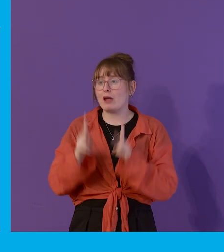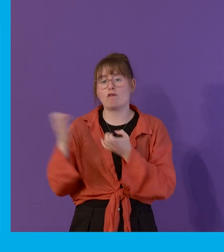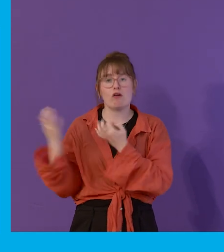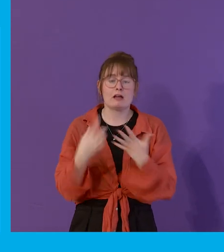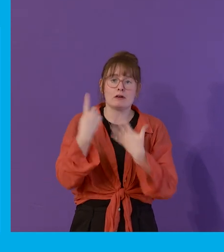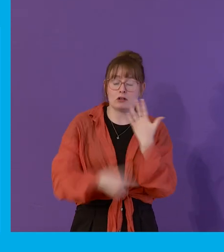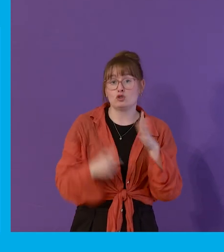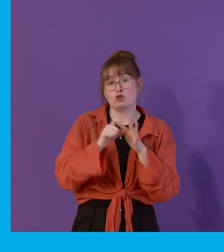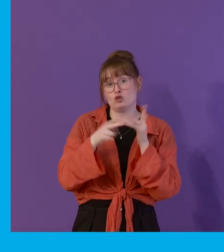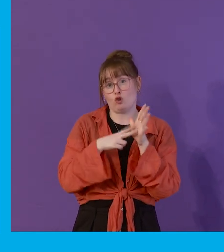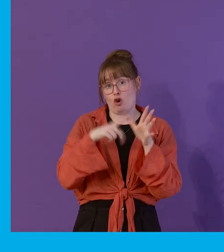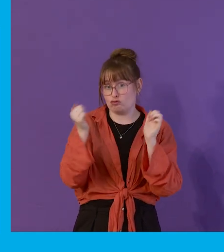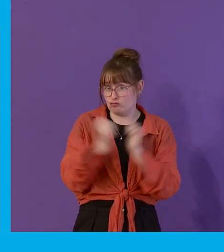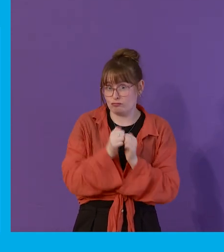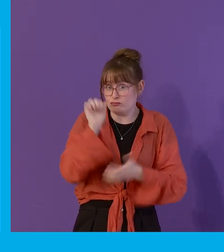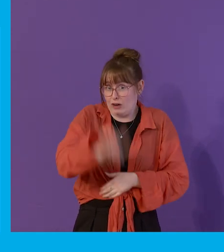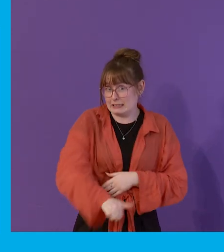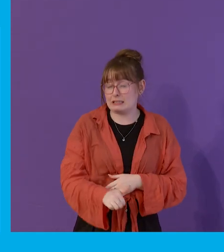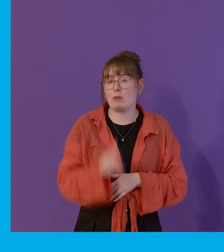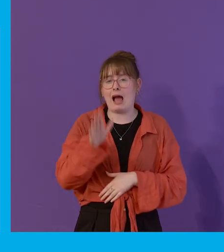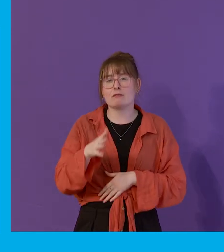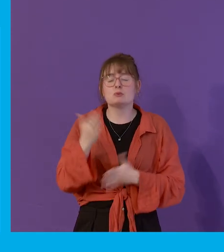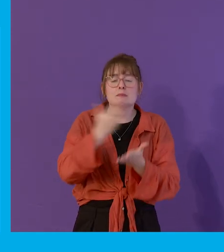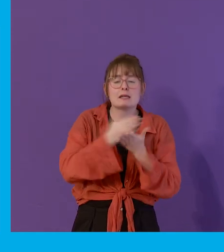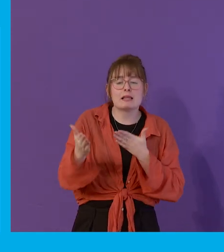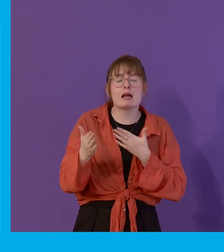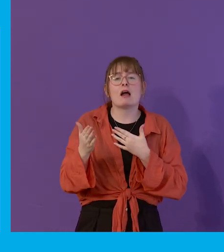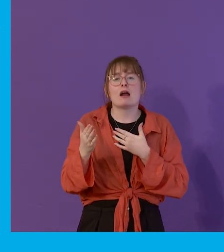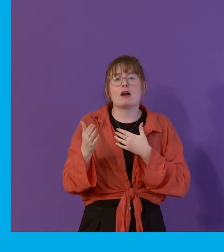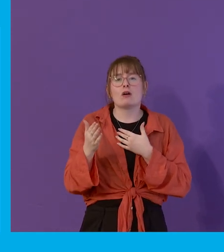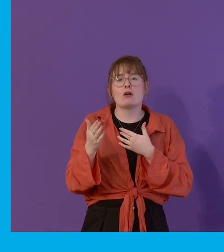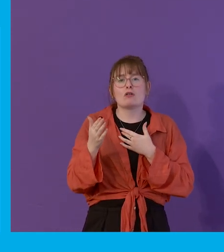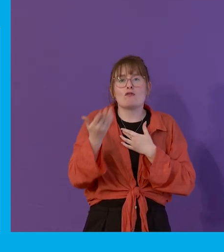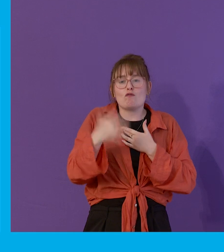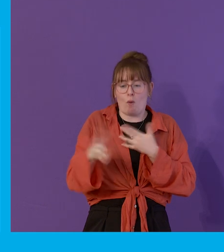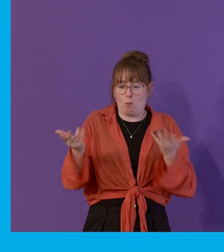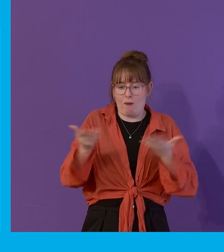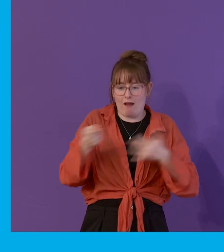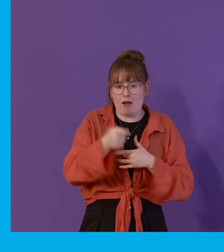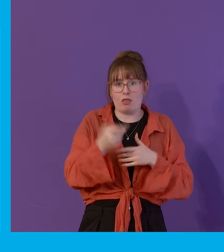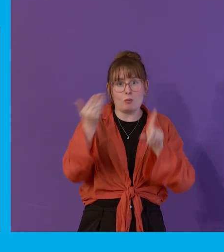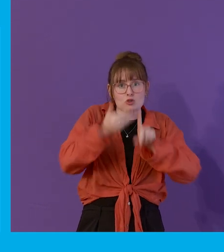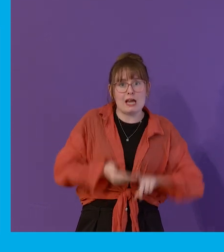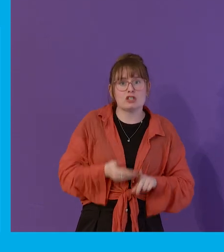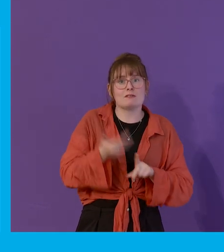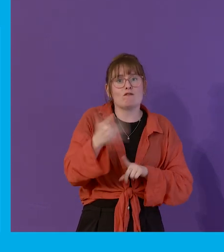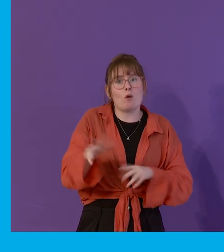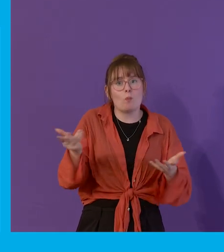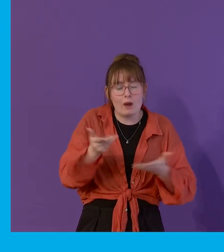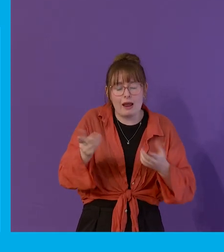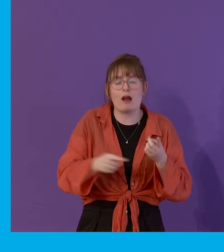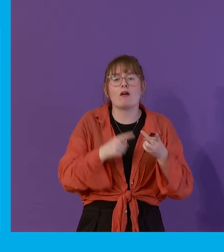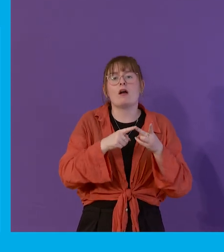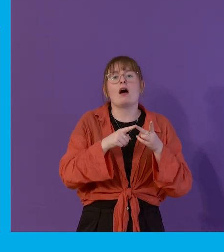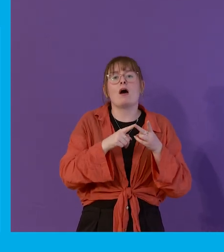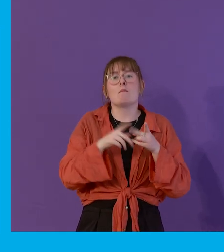right, by the way, that we need to be really careful to distinguish where rising demand comes from real objective changes in the world and where it comes